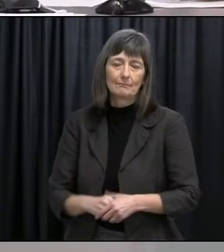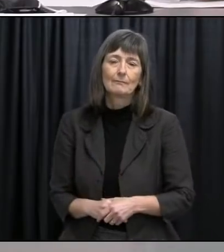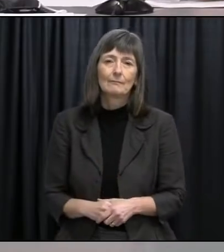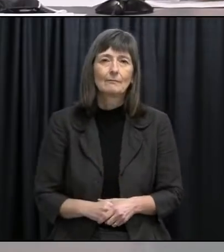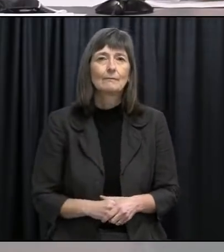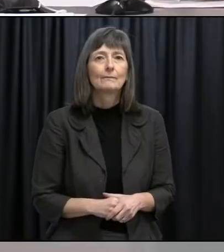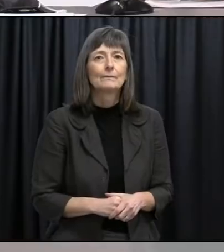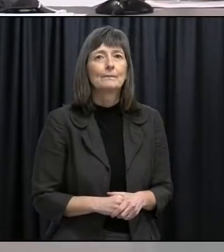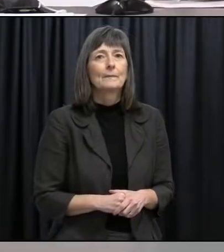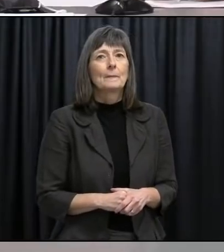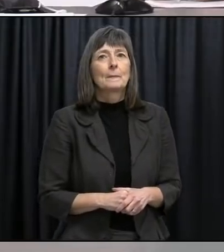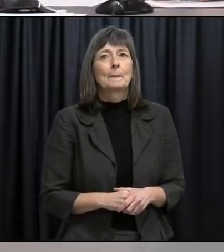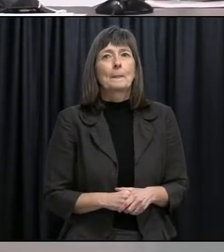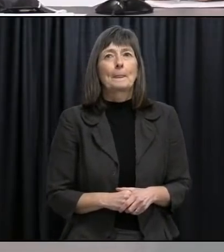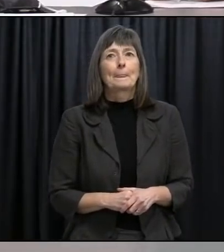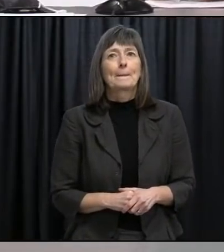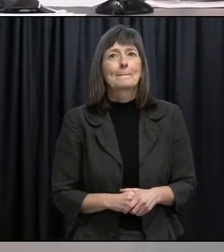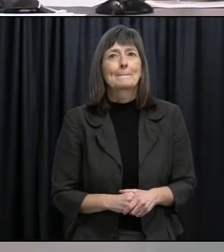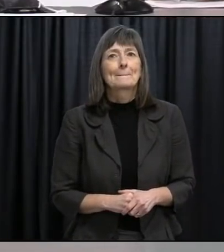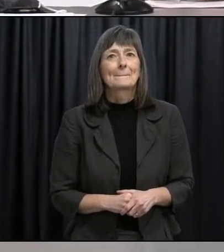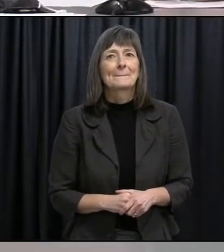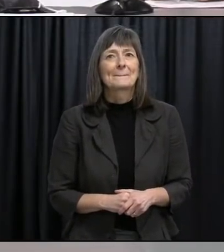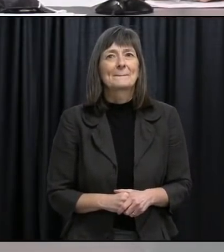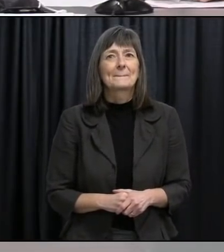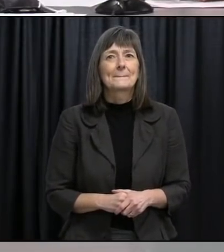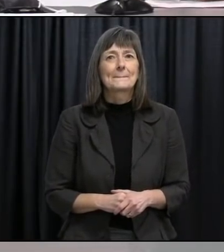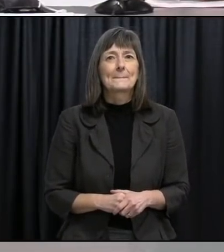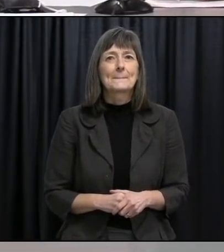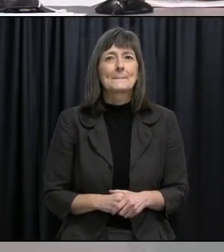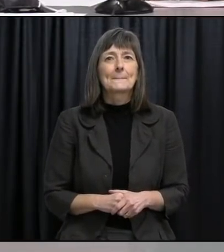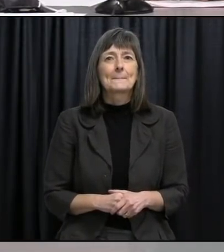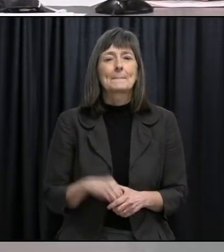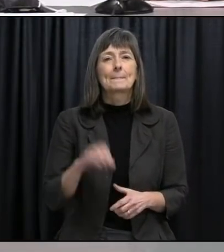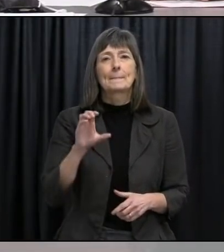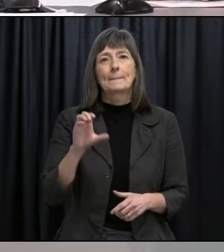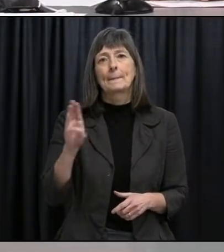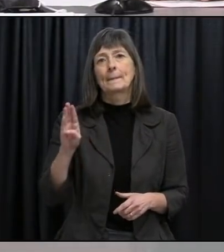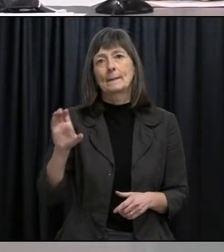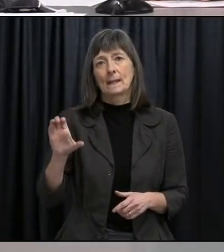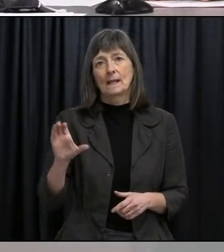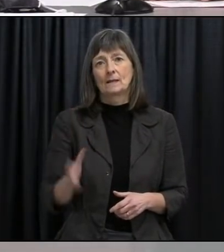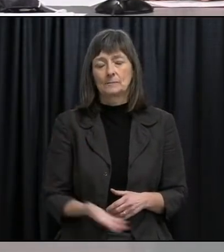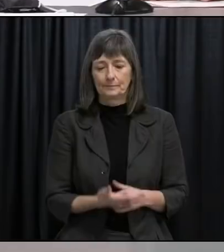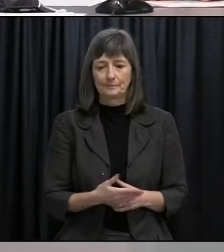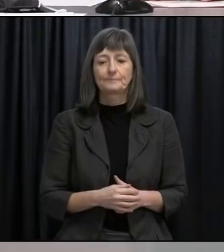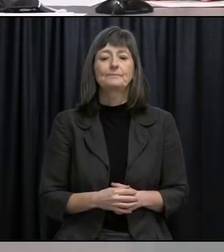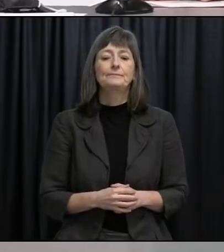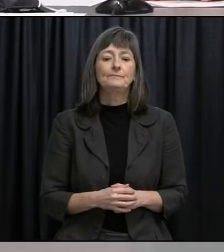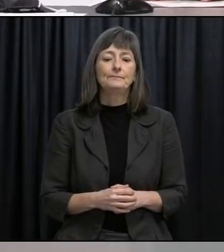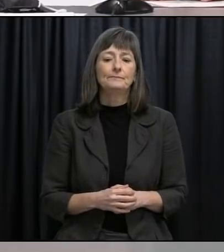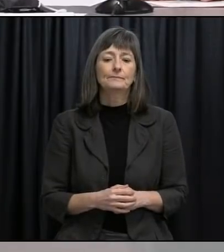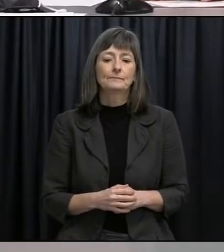Thank you. Our next questions are from Peter Cowan with CBC. Please go ahead.